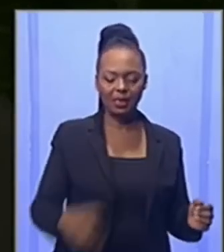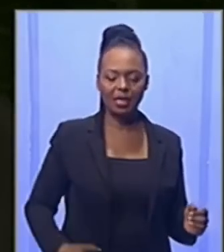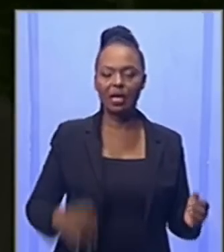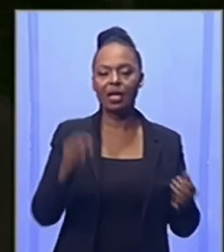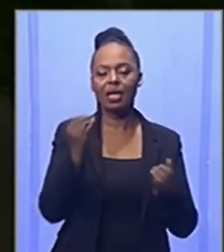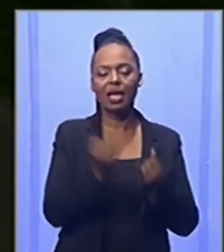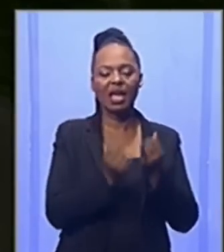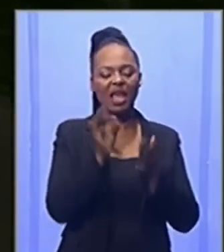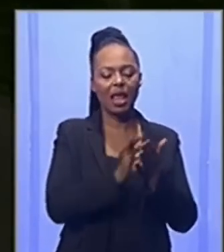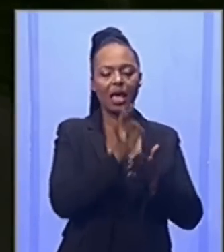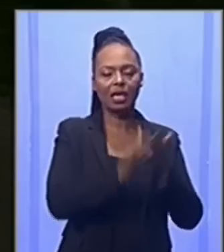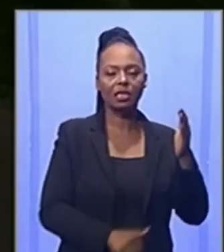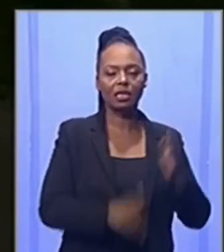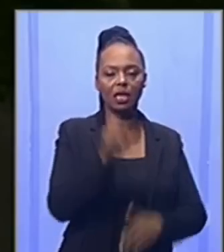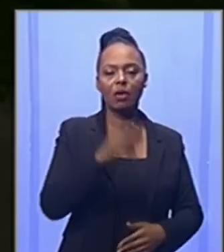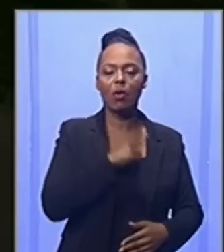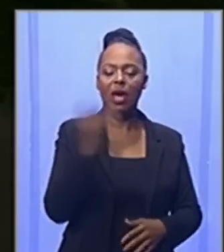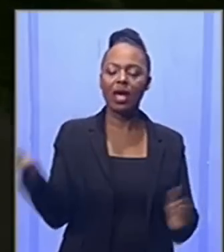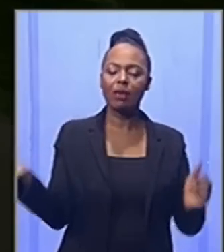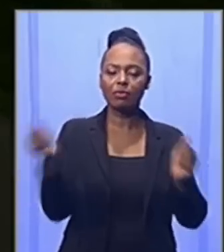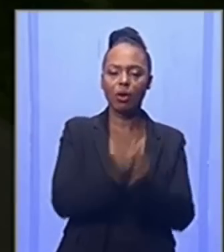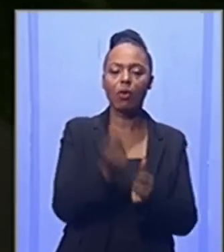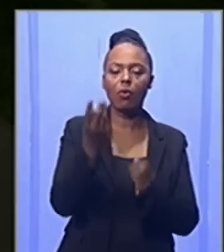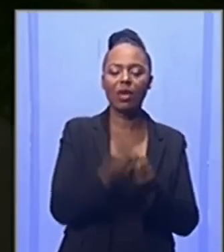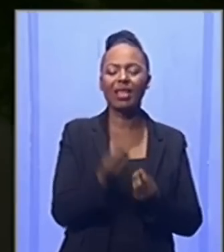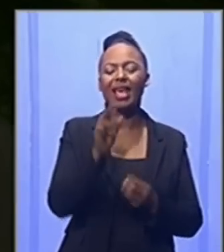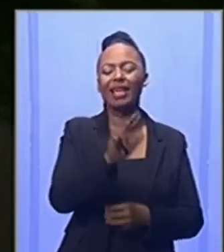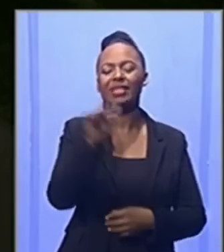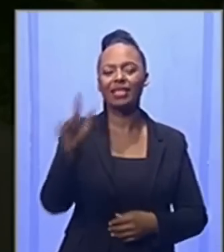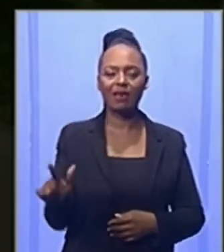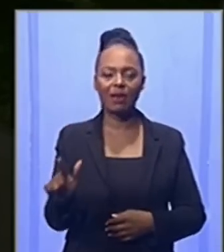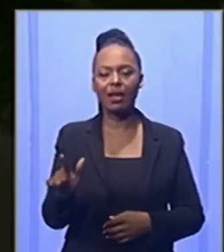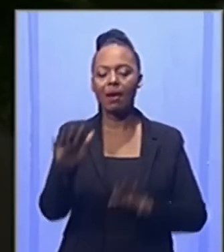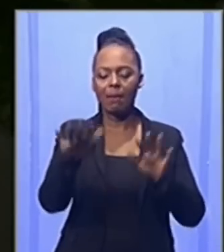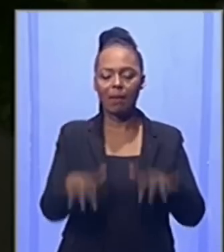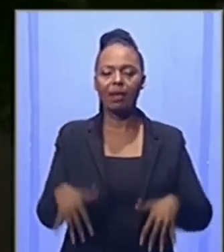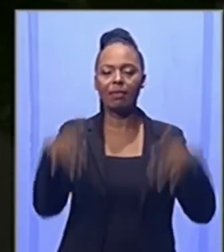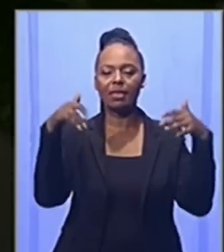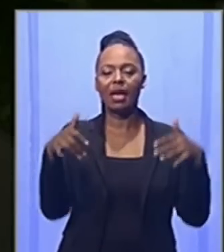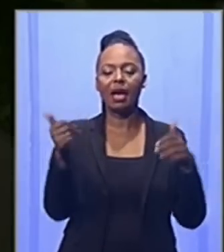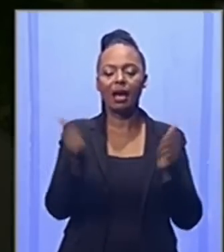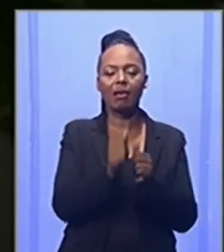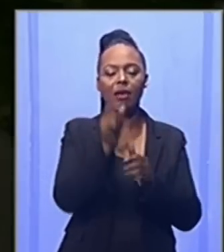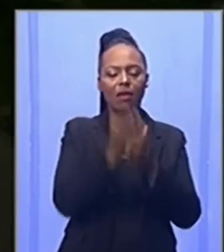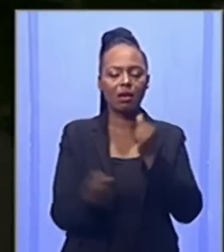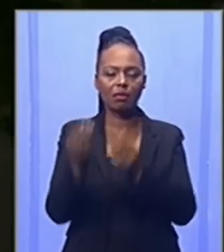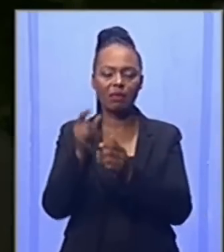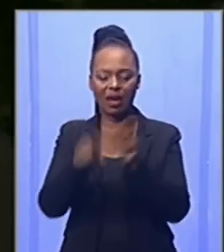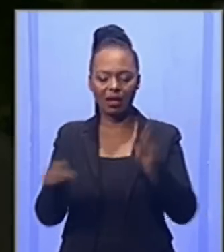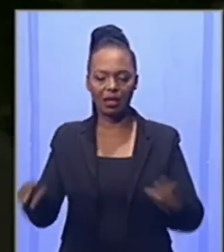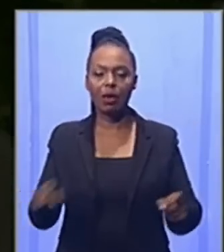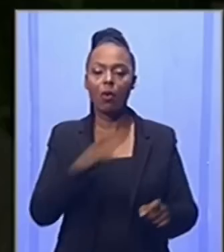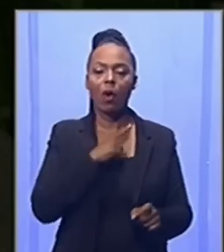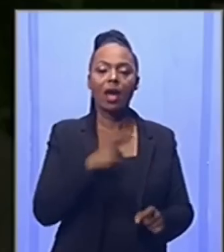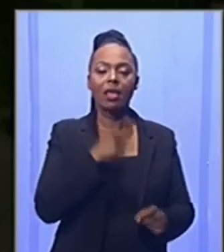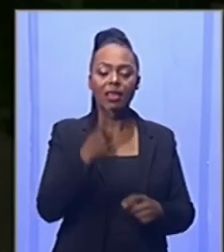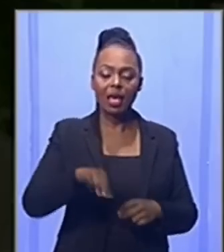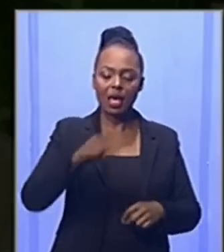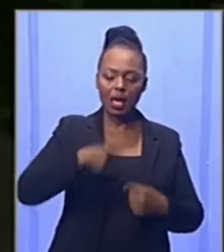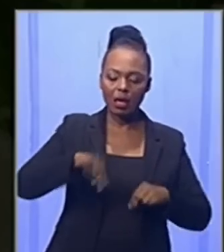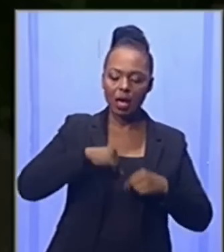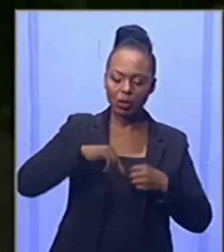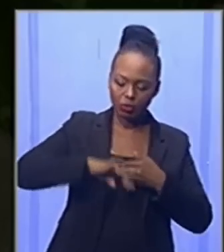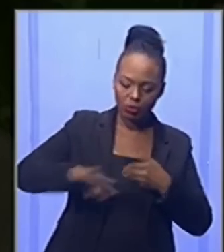solidarity with 87 of our parliamentary candidates that were unfairly excluded from the parliamentary race. So